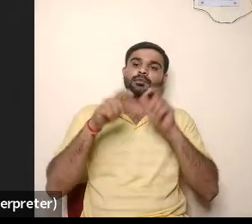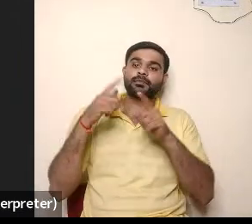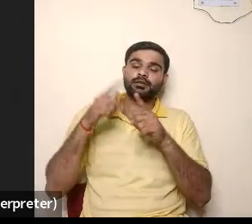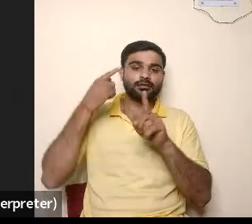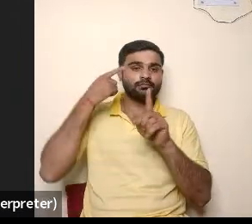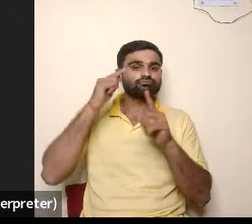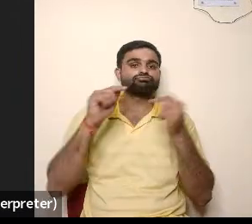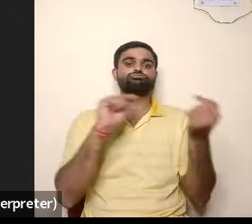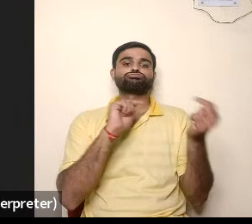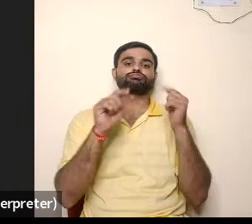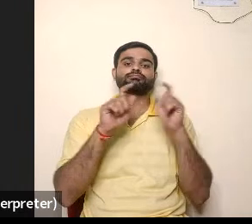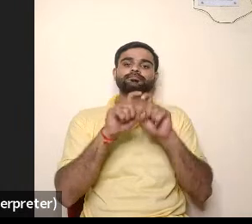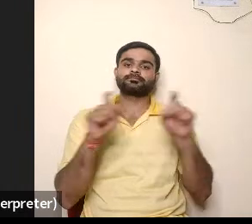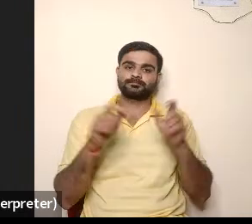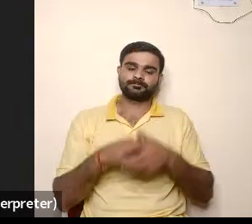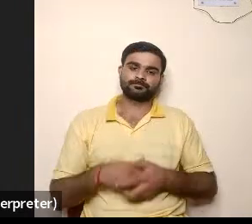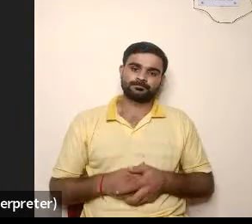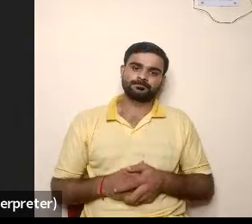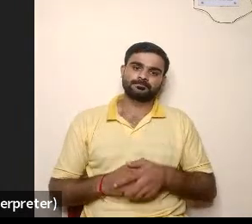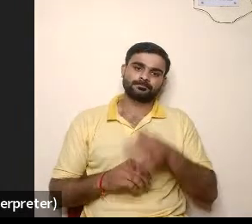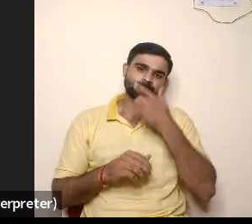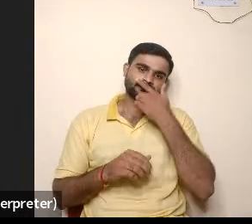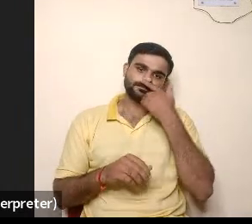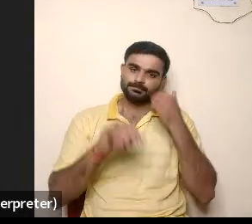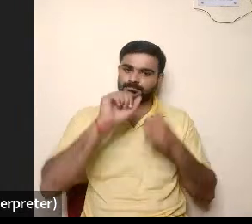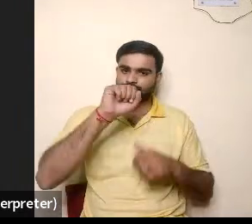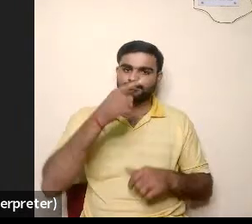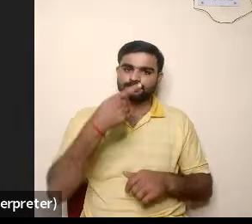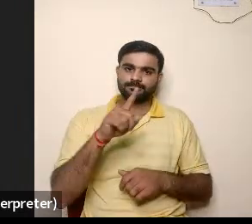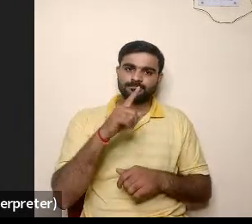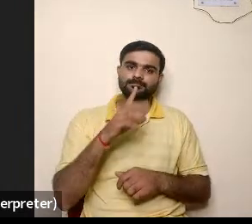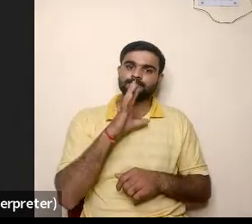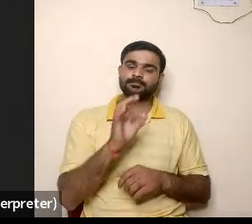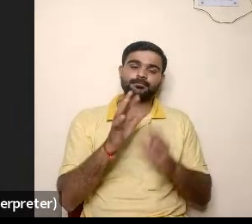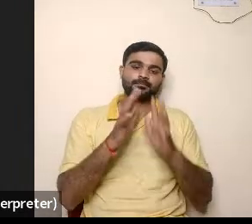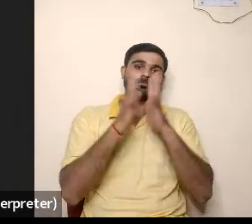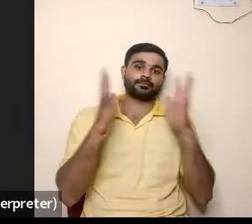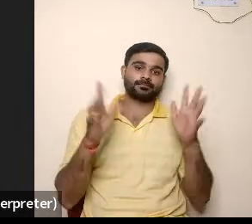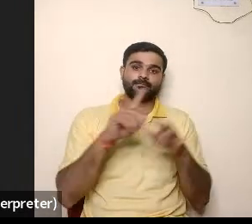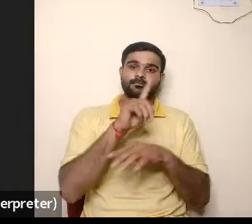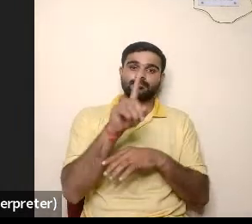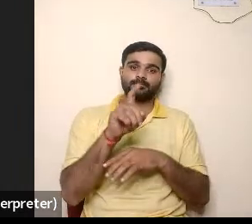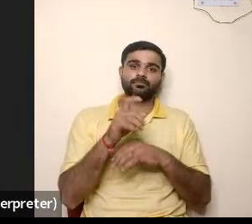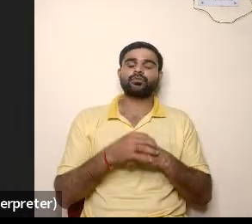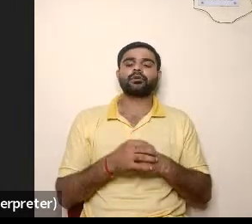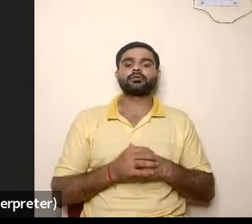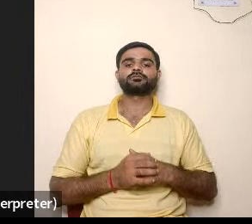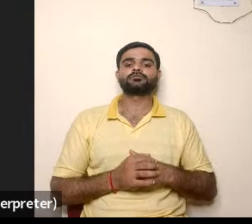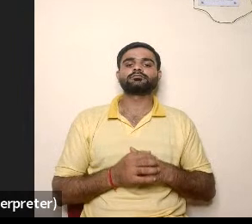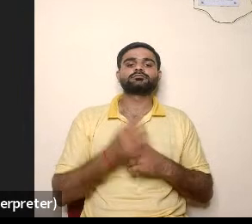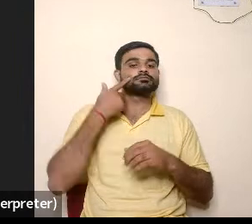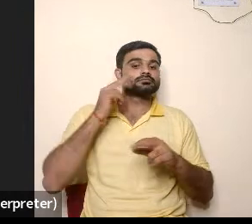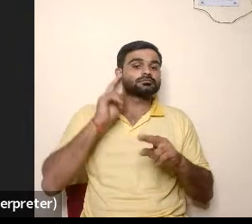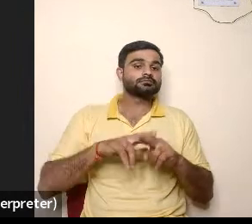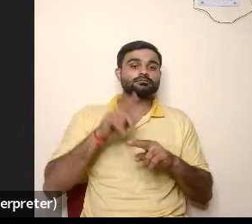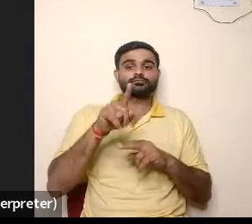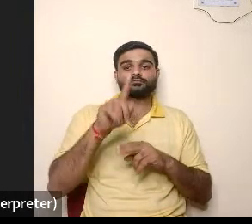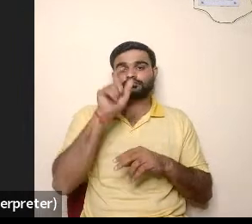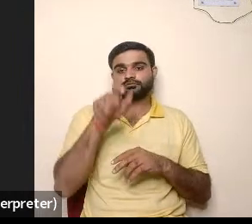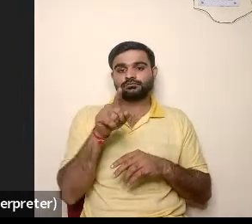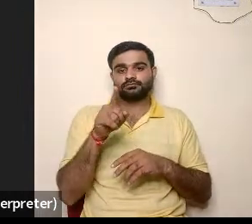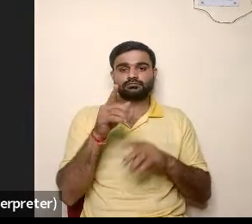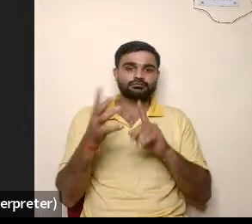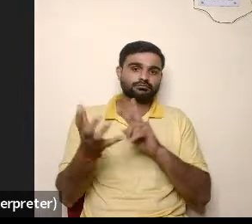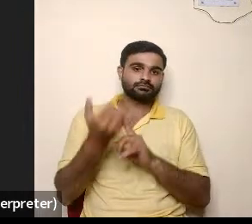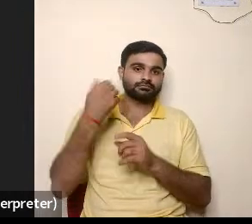argument very clearly. That's it. Yeah, yeah. No, that's a big one. I think, Mm. even if there is one thing we take